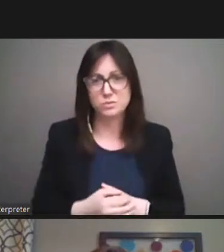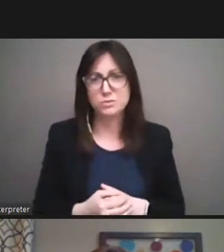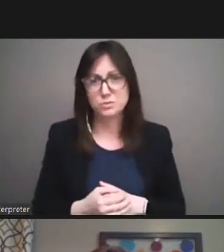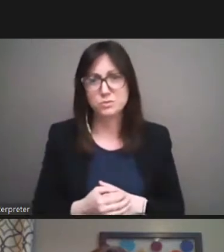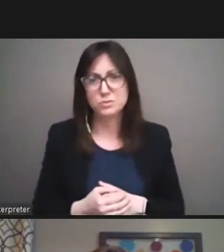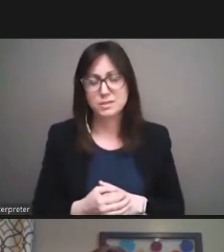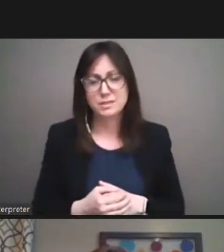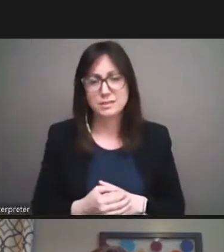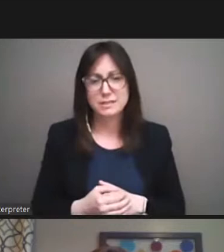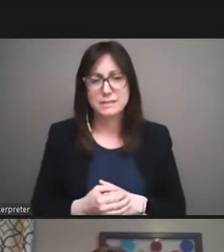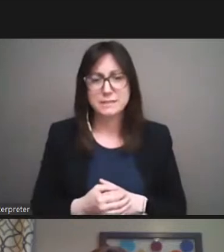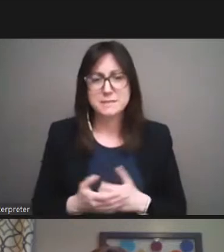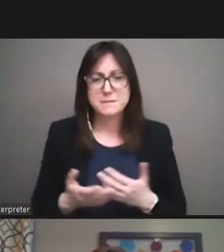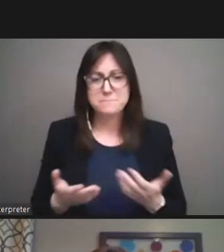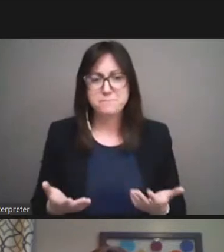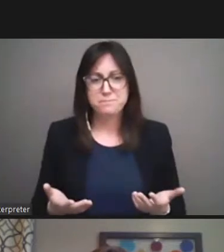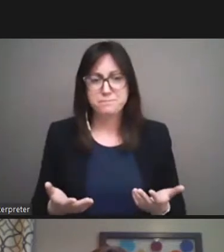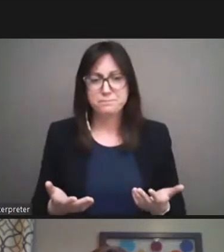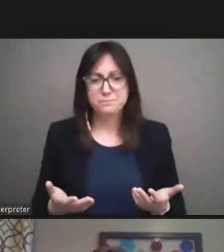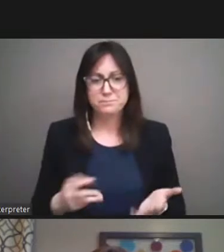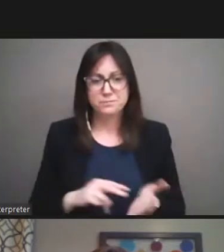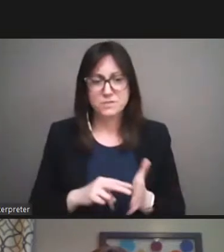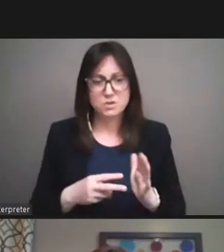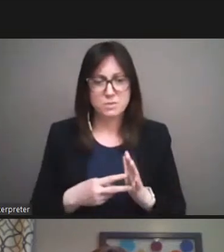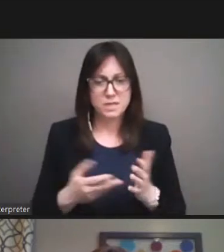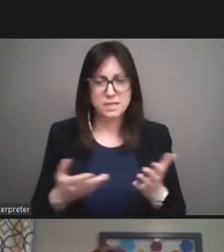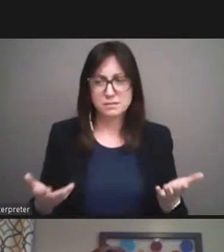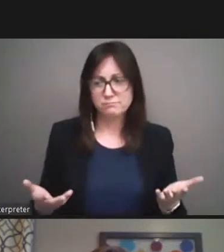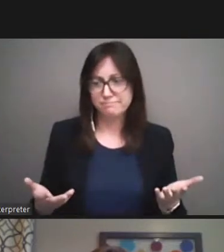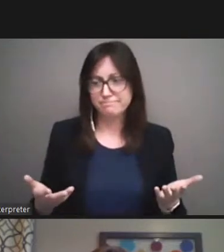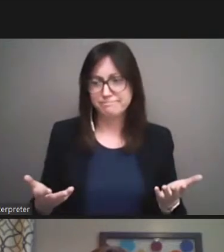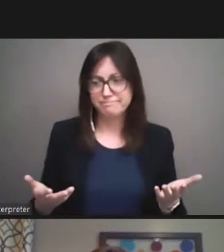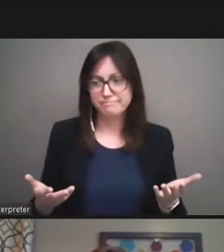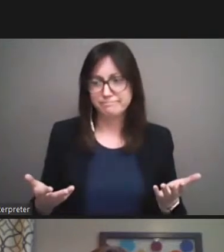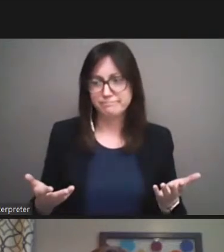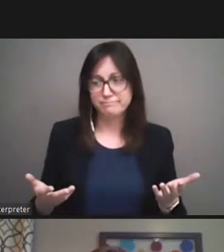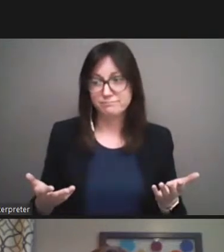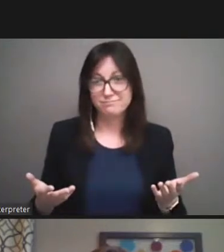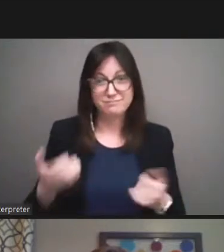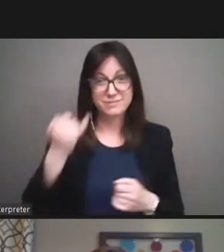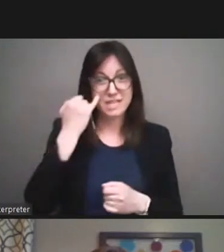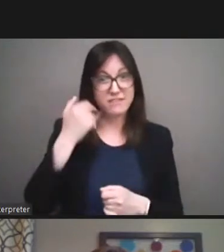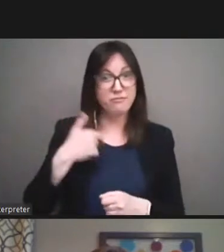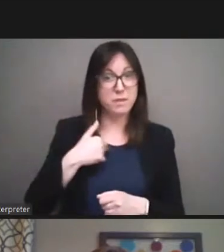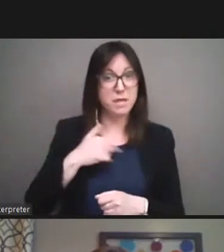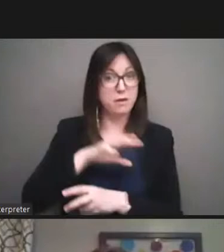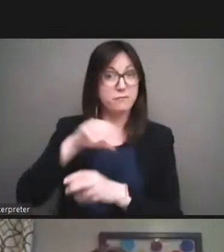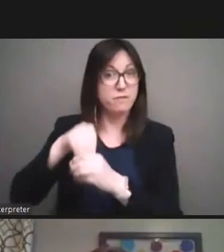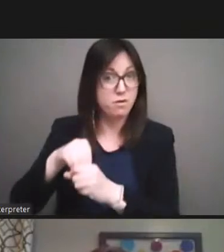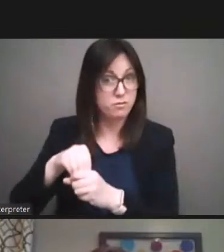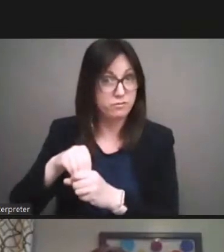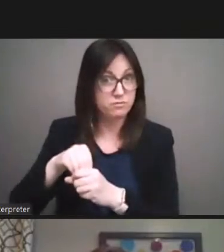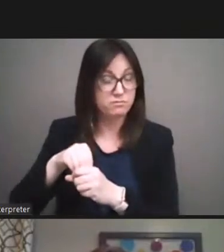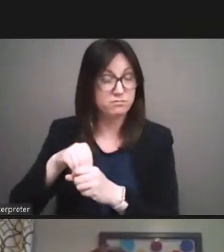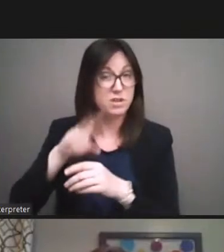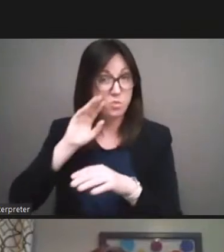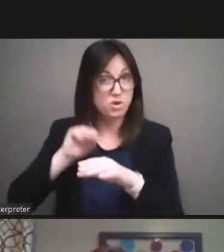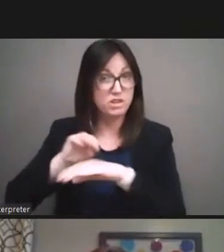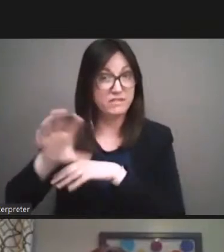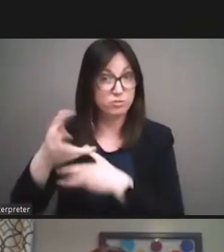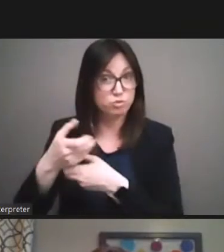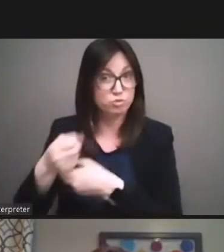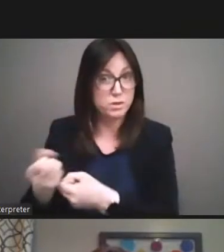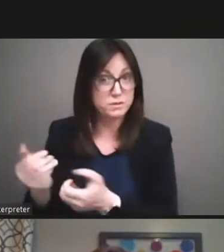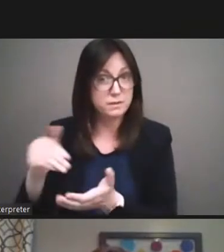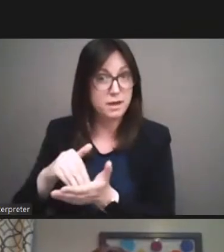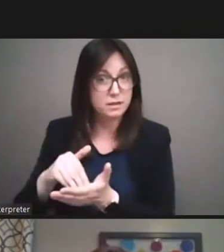whether or not our participation in certain systems and institutions can make a difference. Like, does our participation make a difference? And